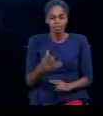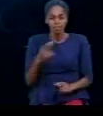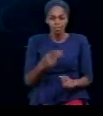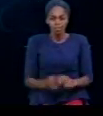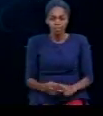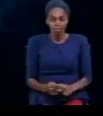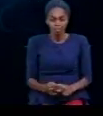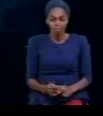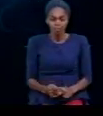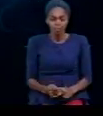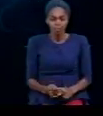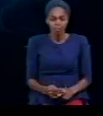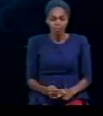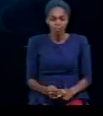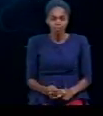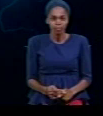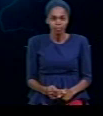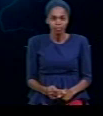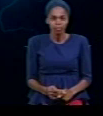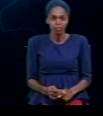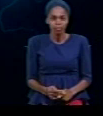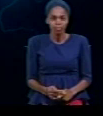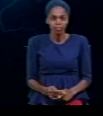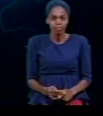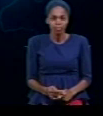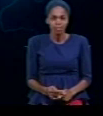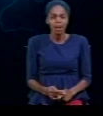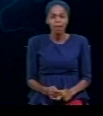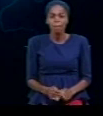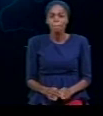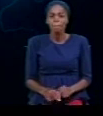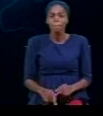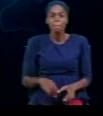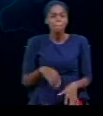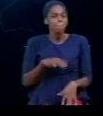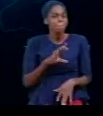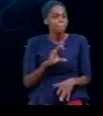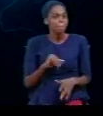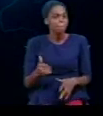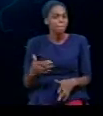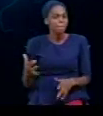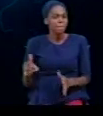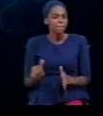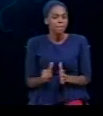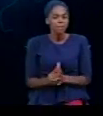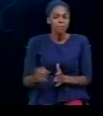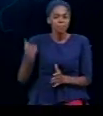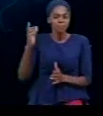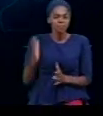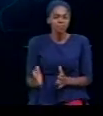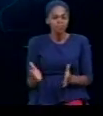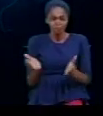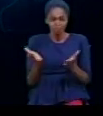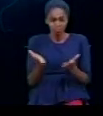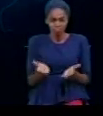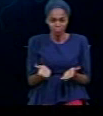Whatsoever your needs are today, God will grant it to you.